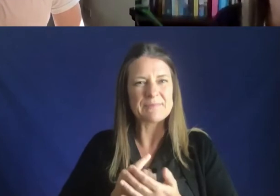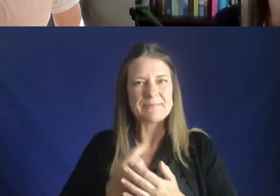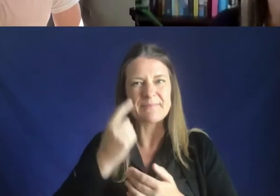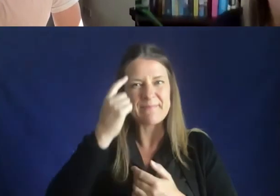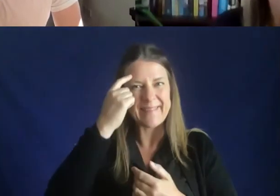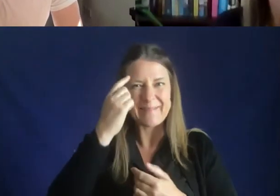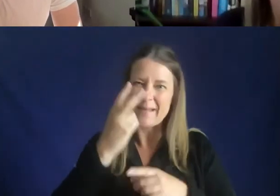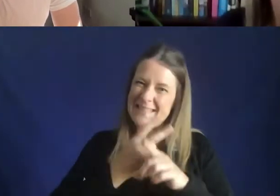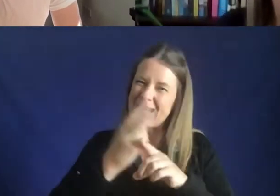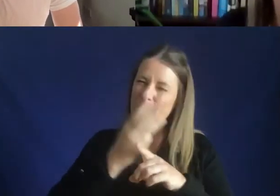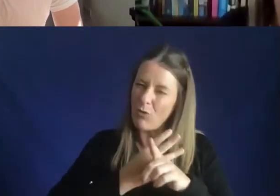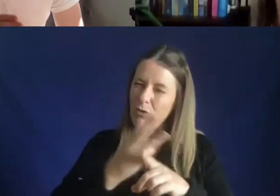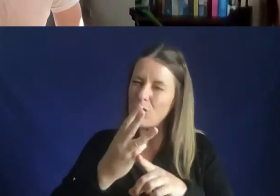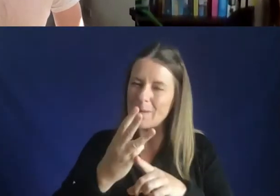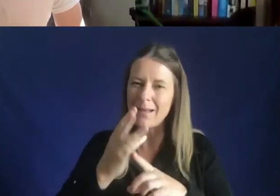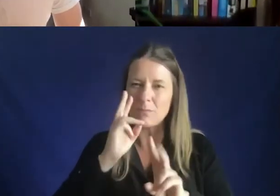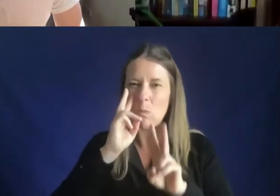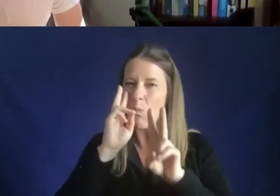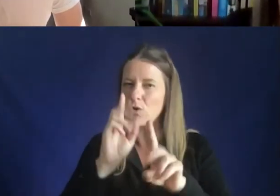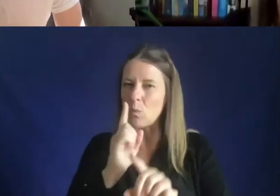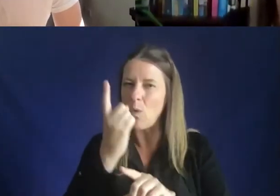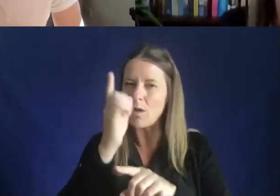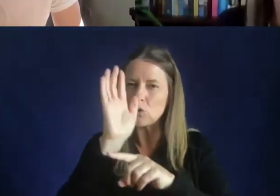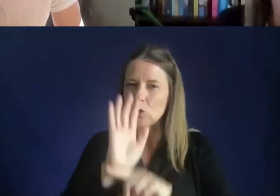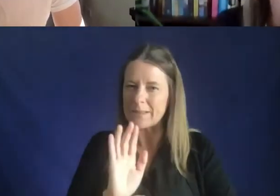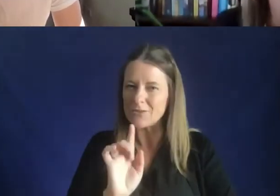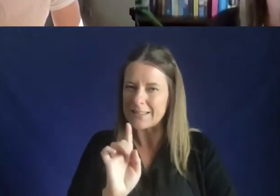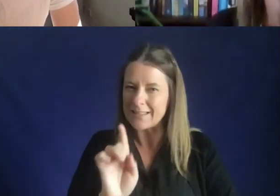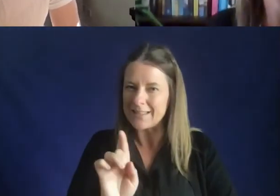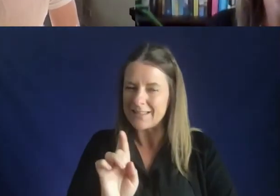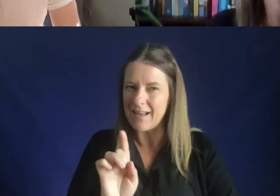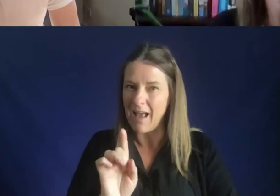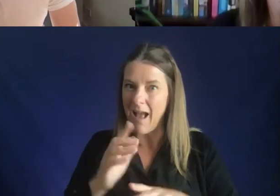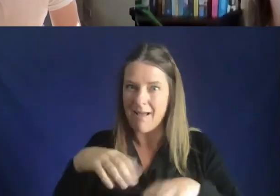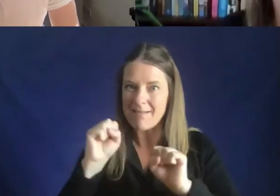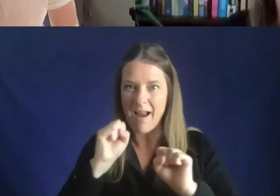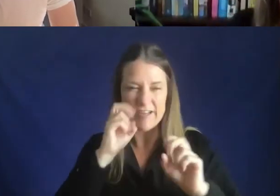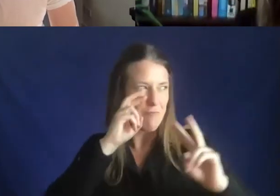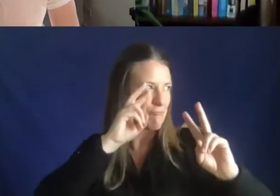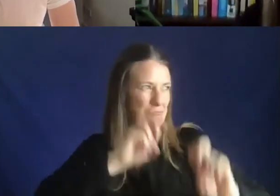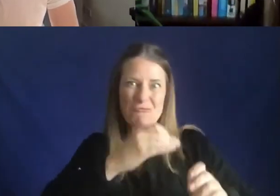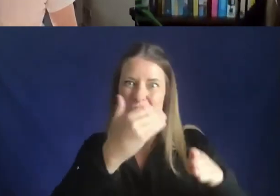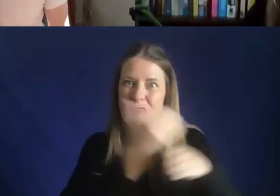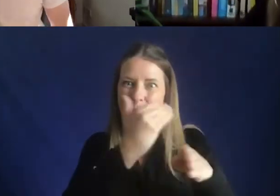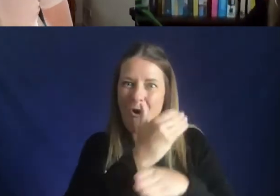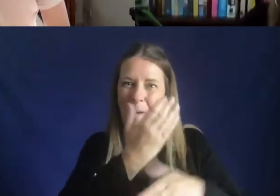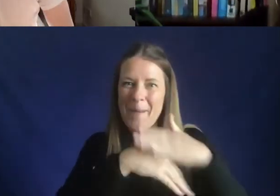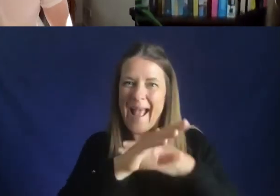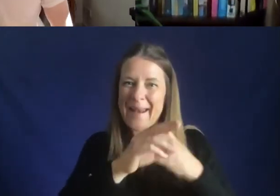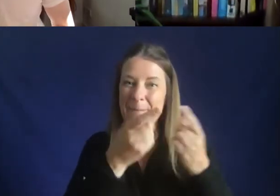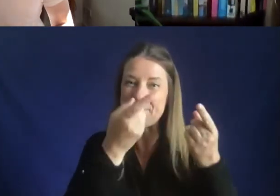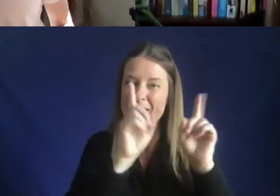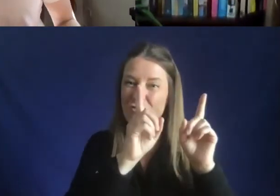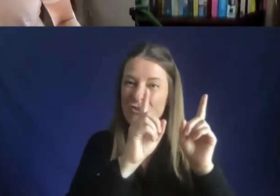the documentaries and I was looking up jobs in the Ministry of Justice because I just felt so affected by it